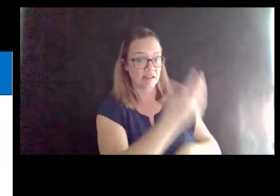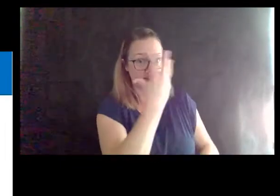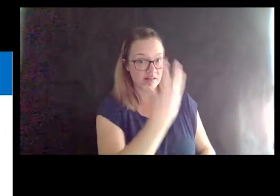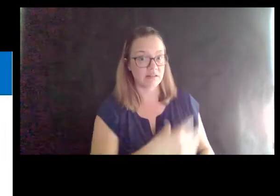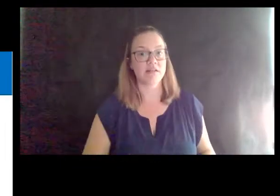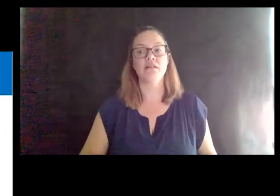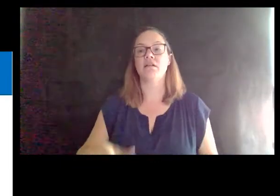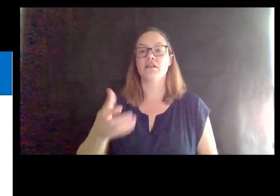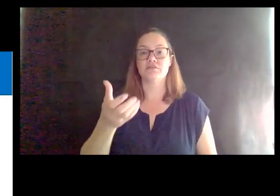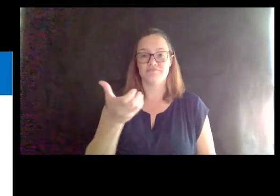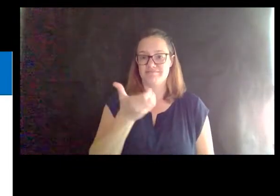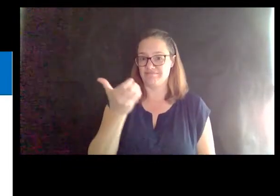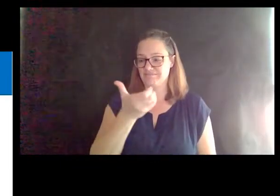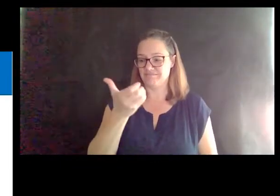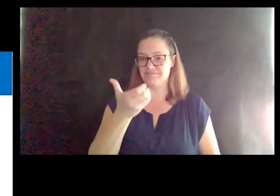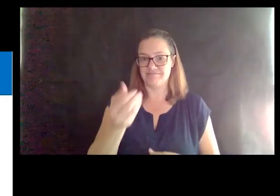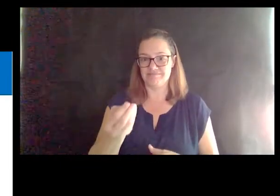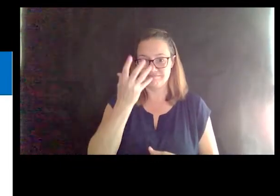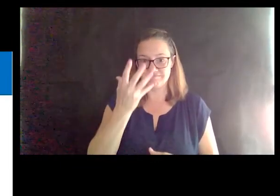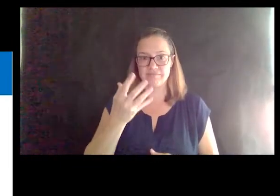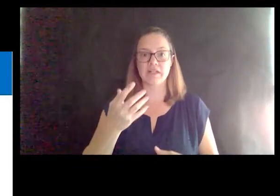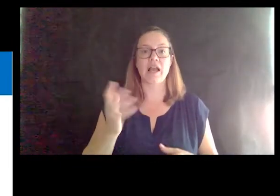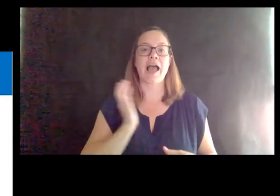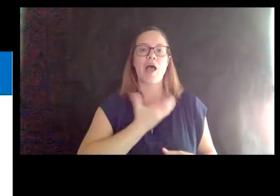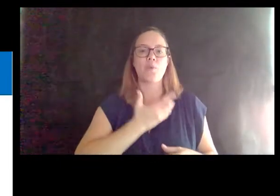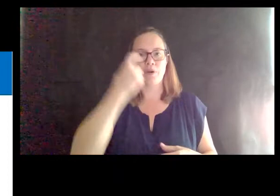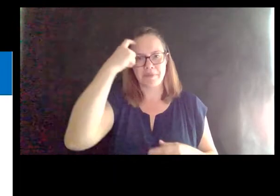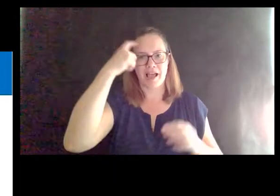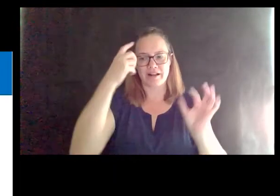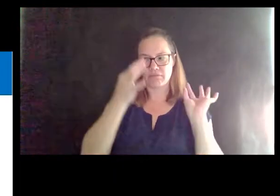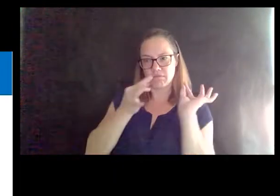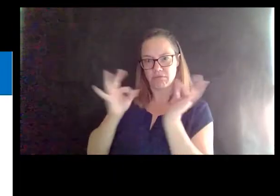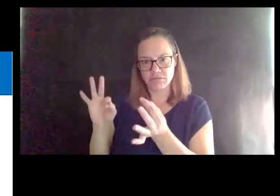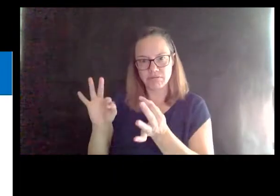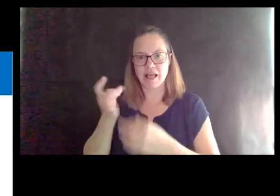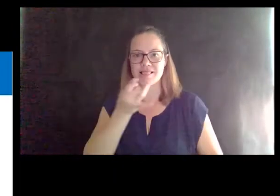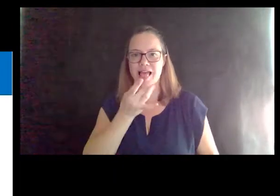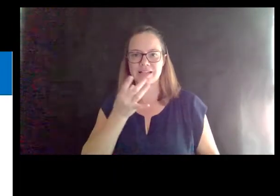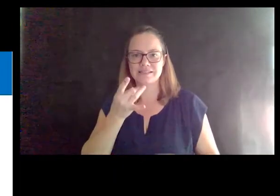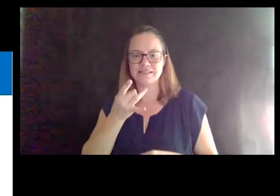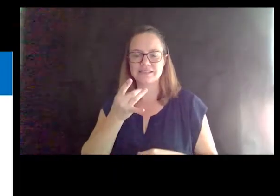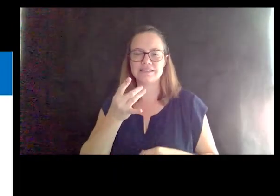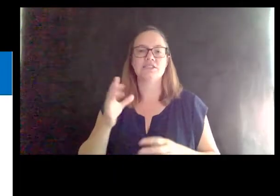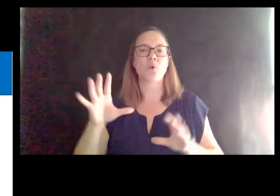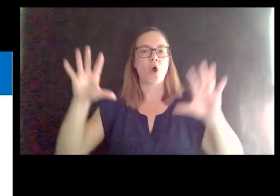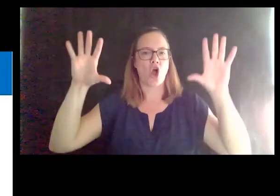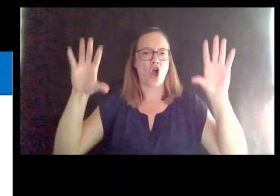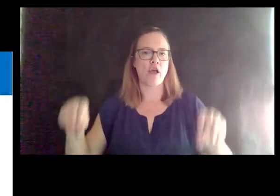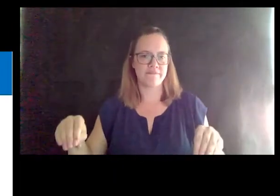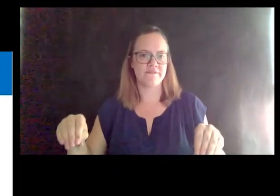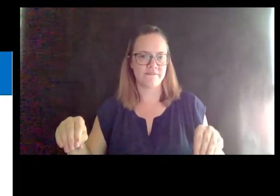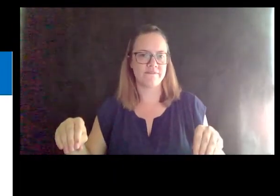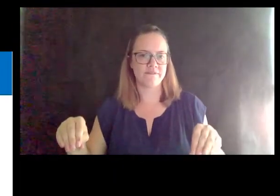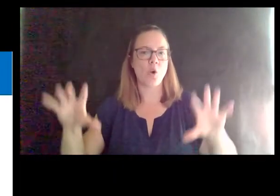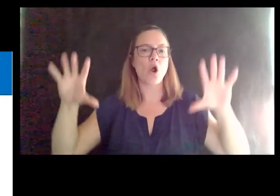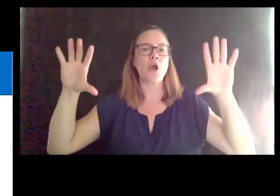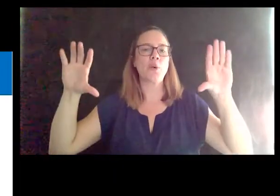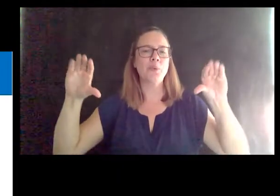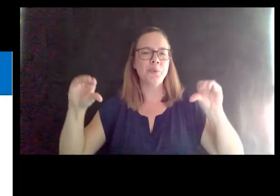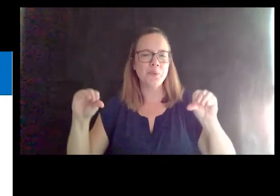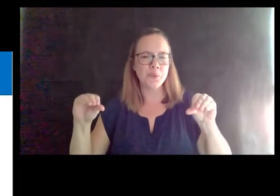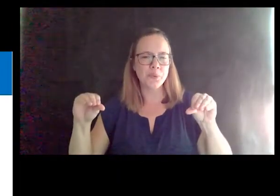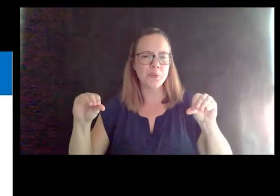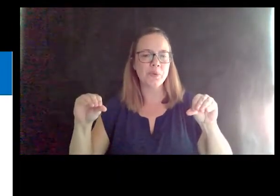to fall asleep because our mind is always going towards that light. So, turn off the lights or adjust them when possible.